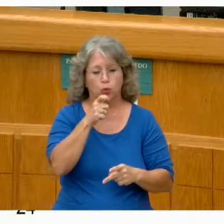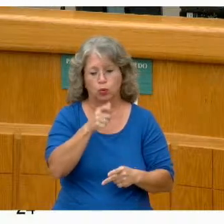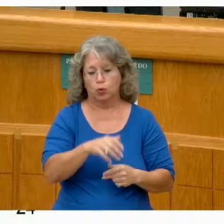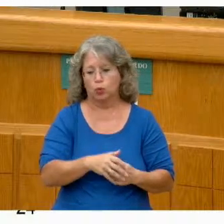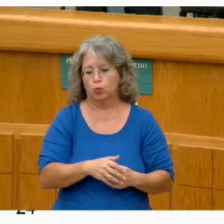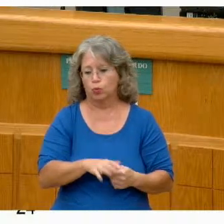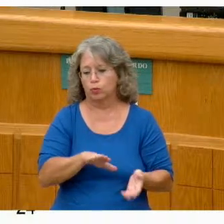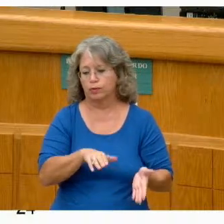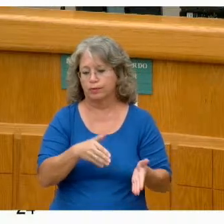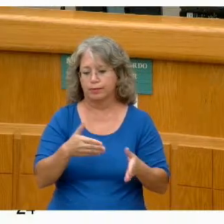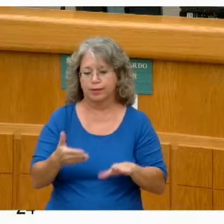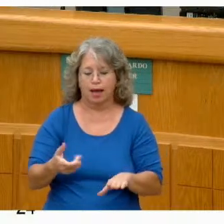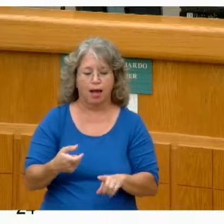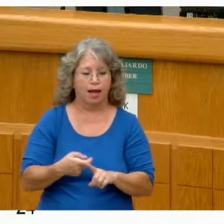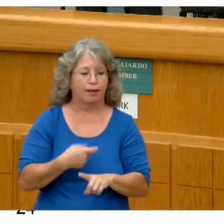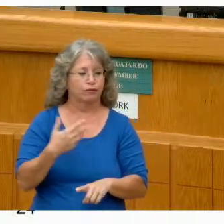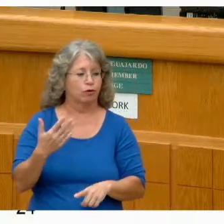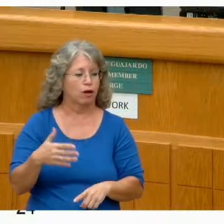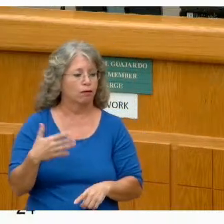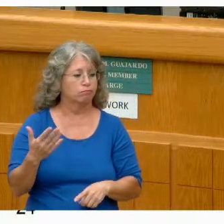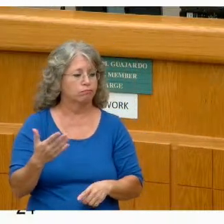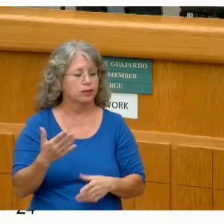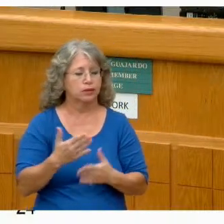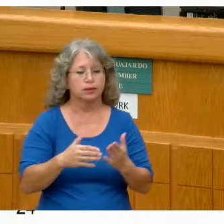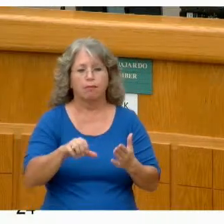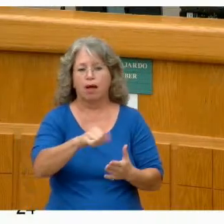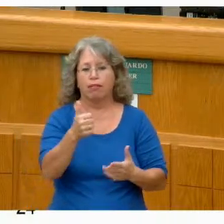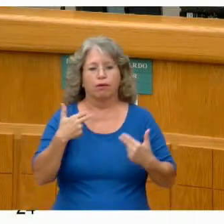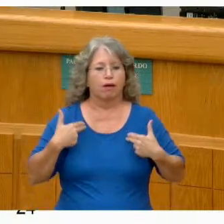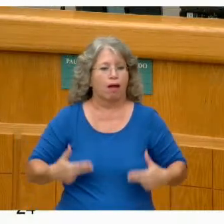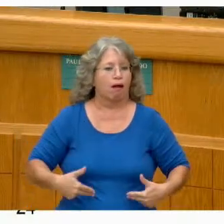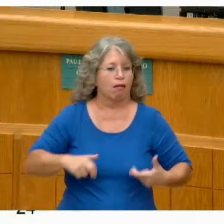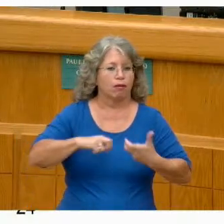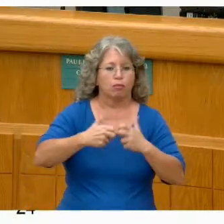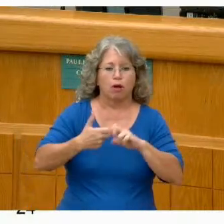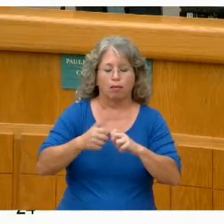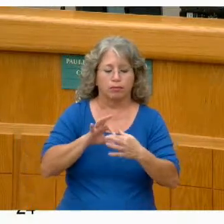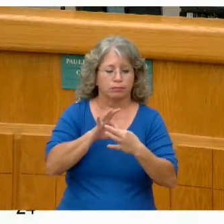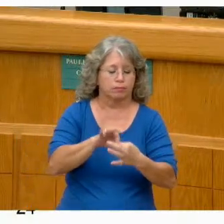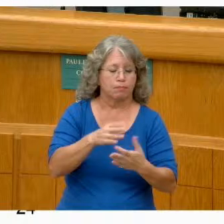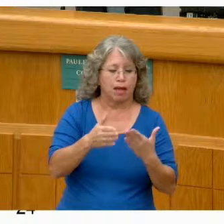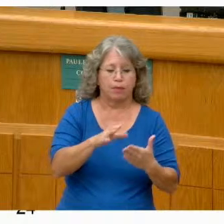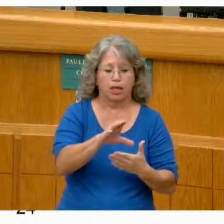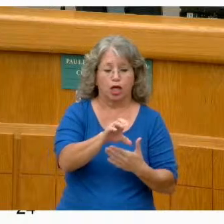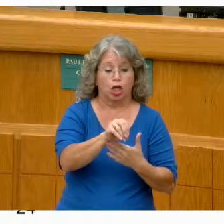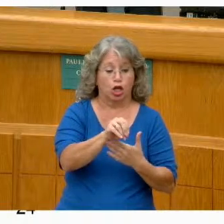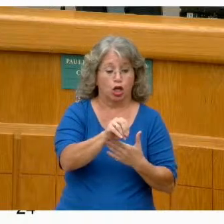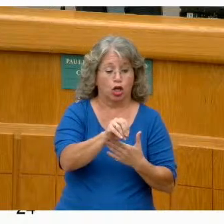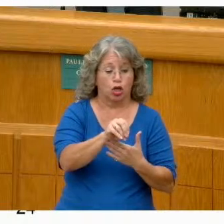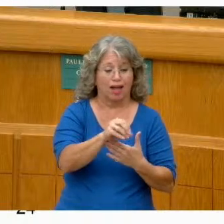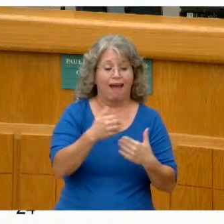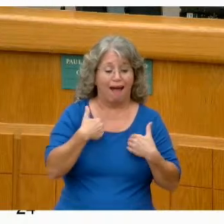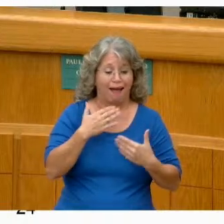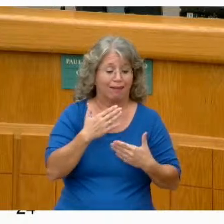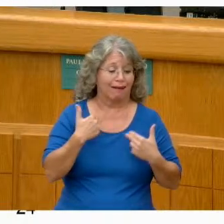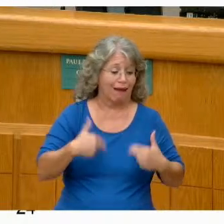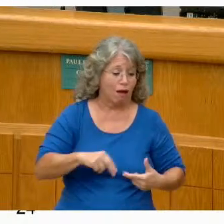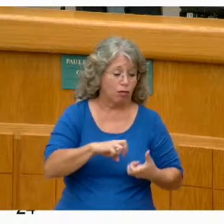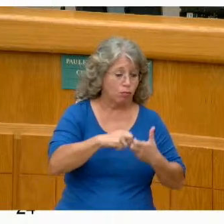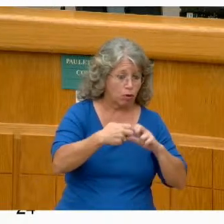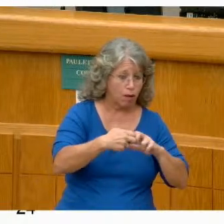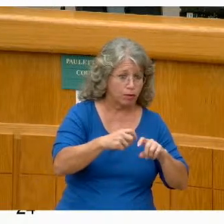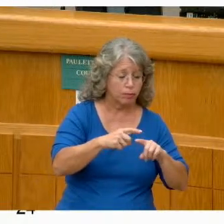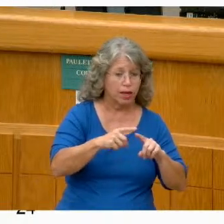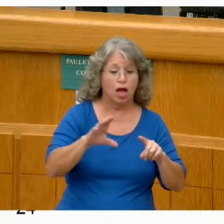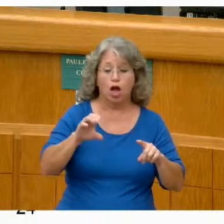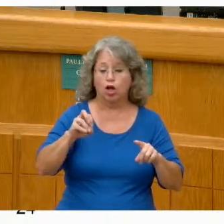from other complications associated with COVID. Maybe COVID made something worse, so as a secondary cause of death,